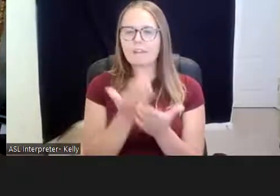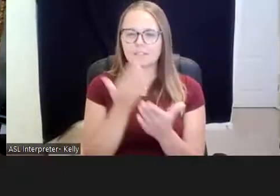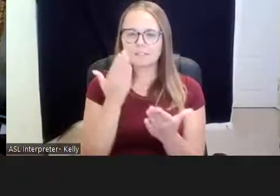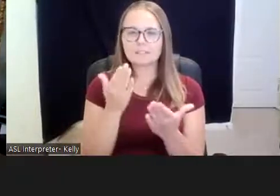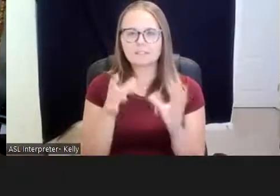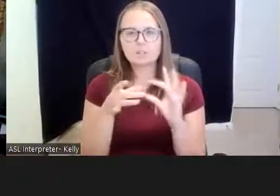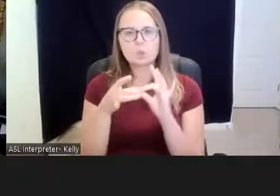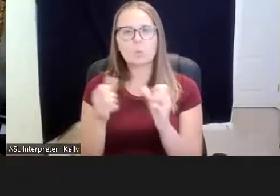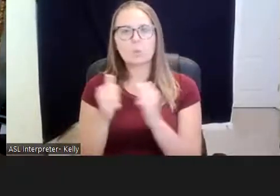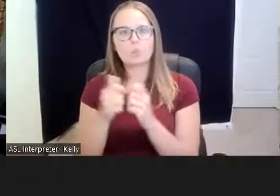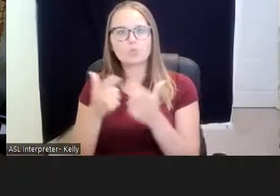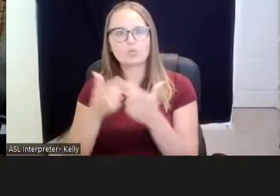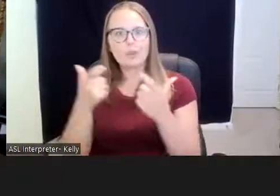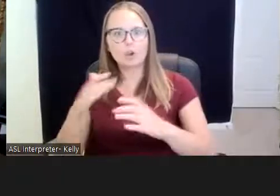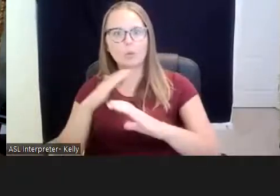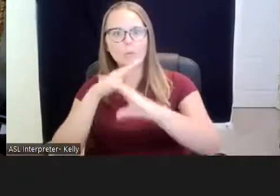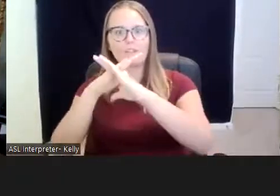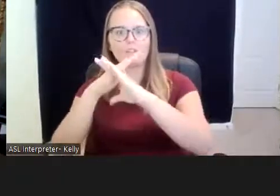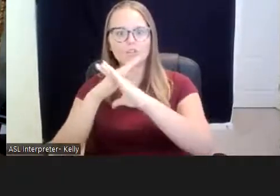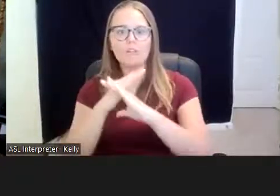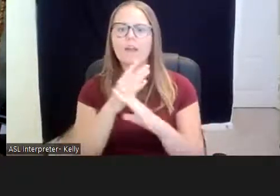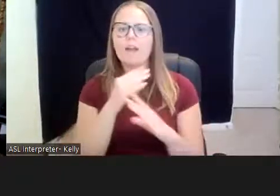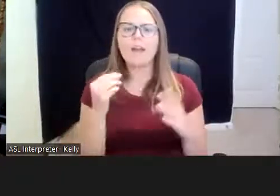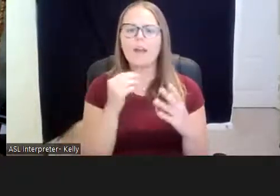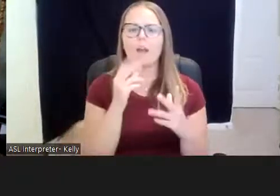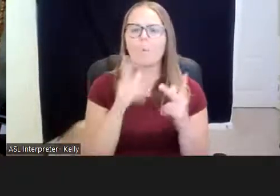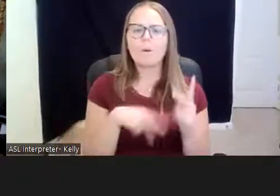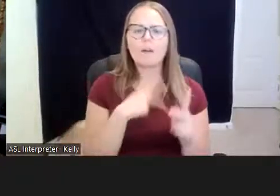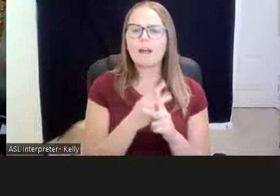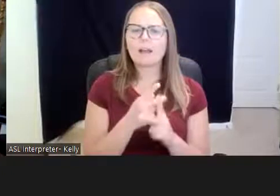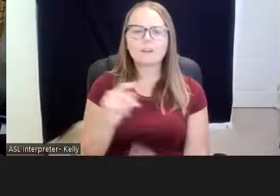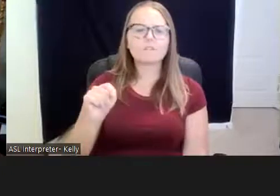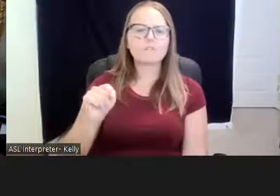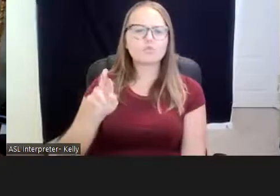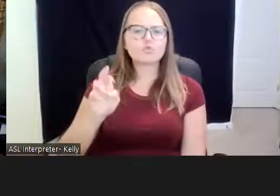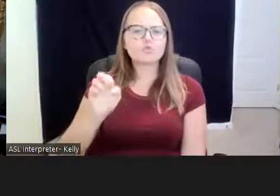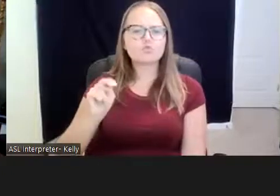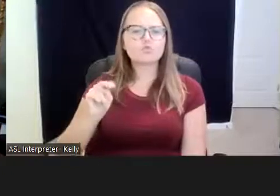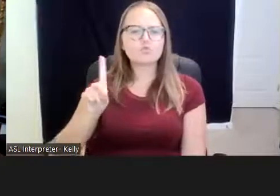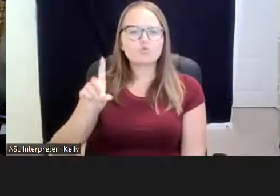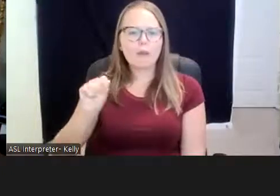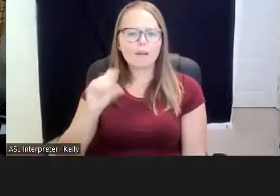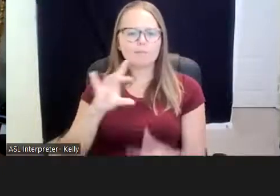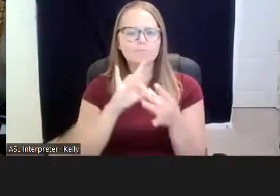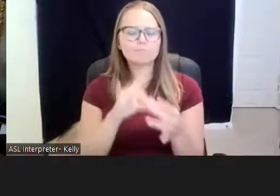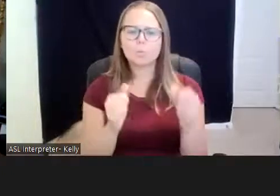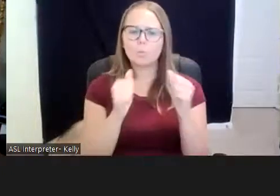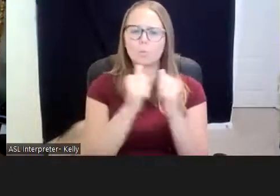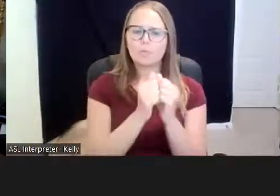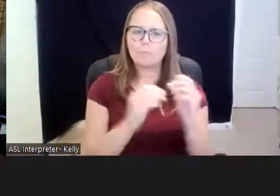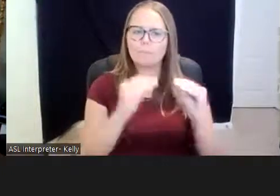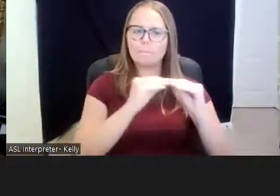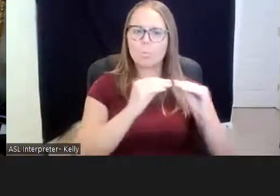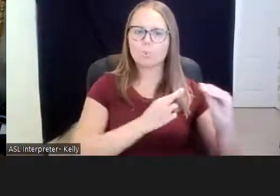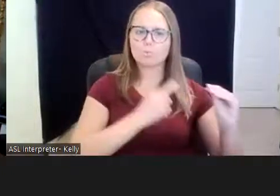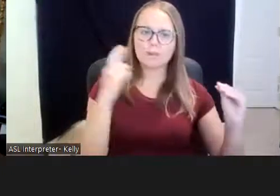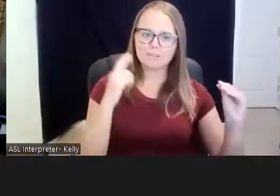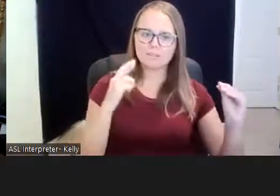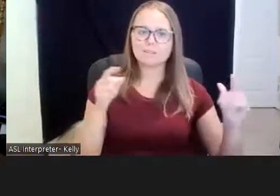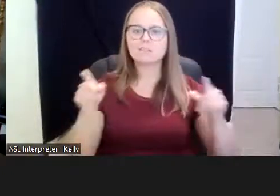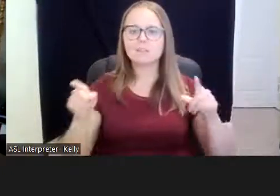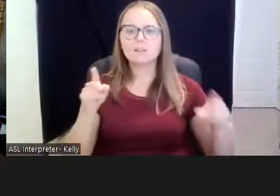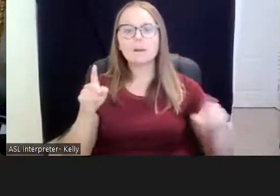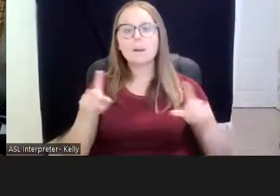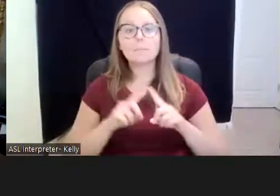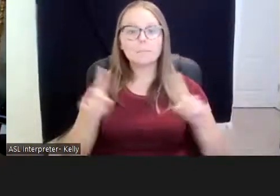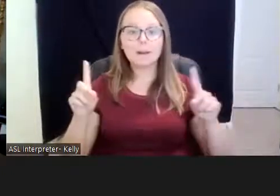connection and what kinds of trends seem to be associated with greater risk. But as far